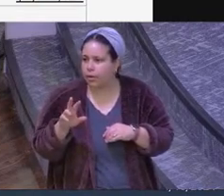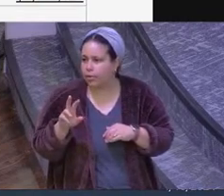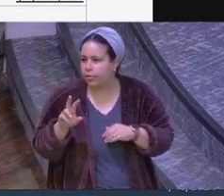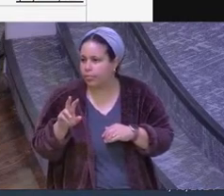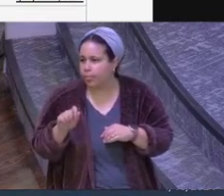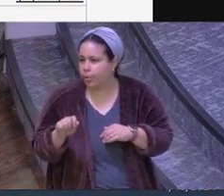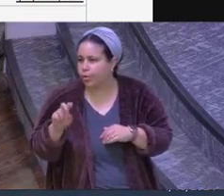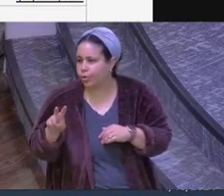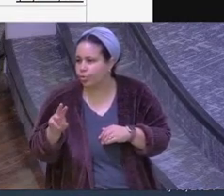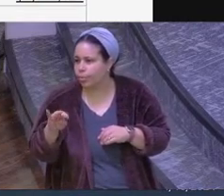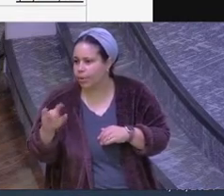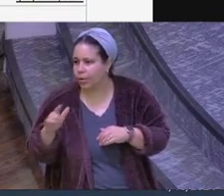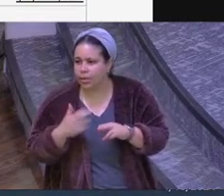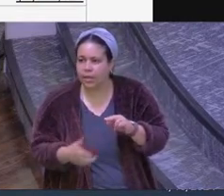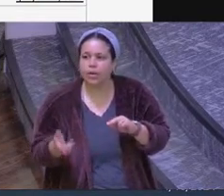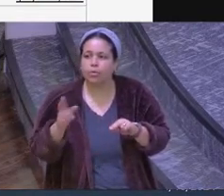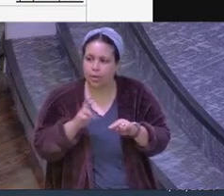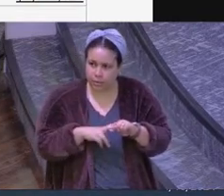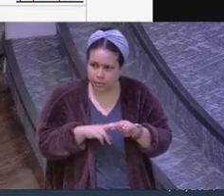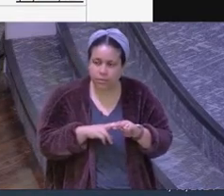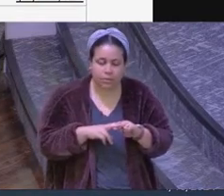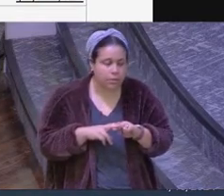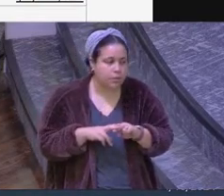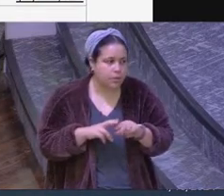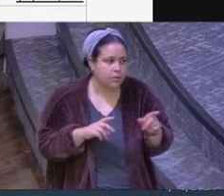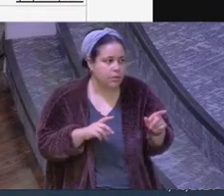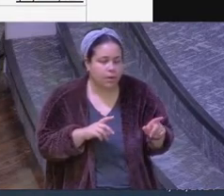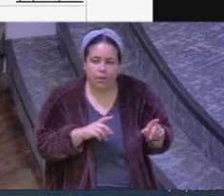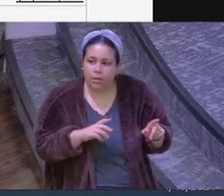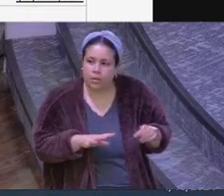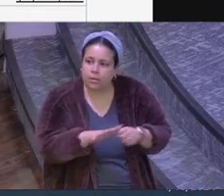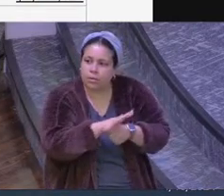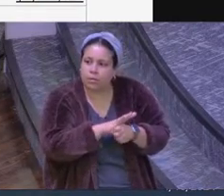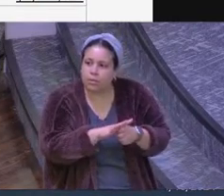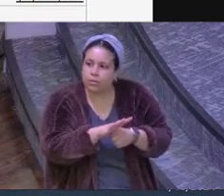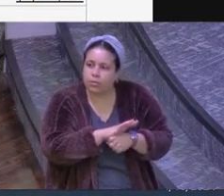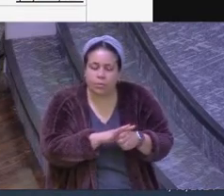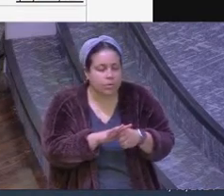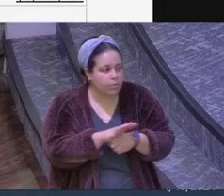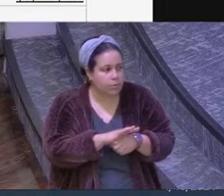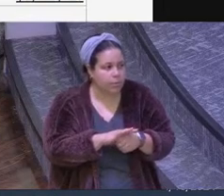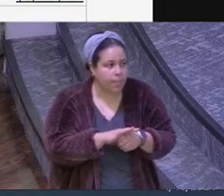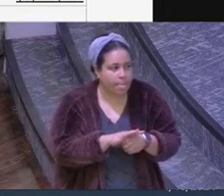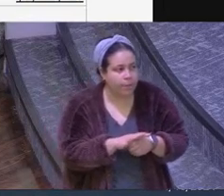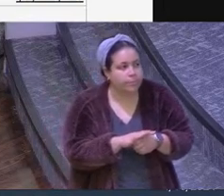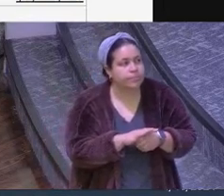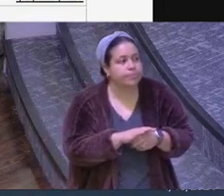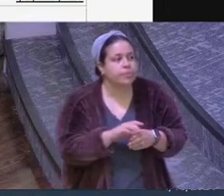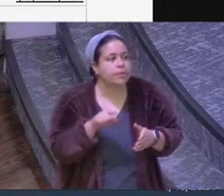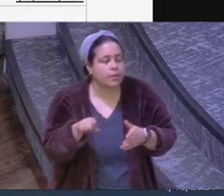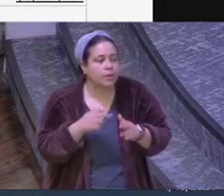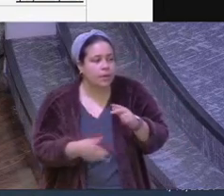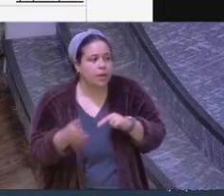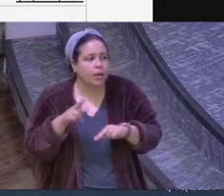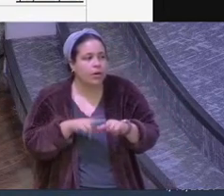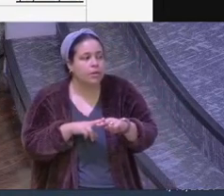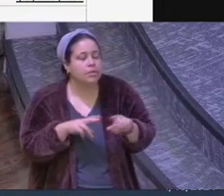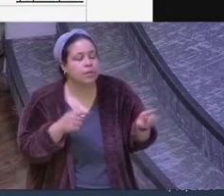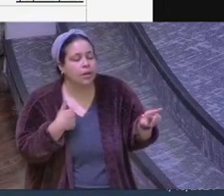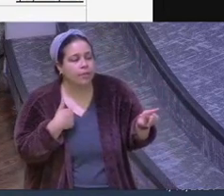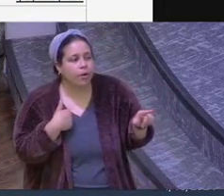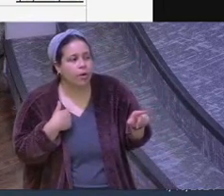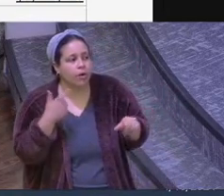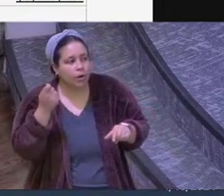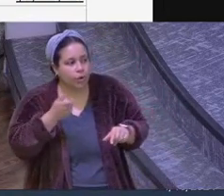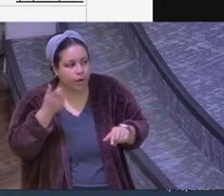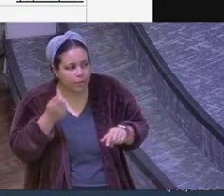million increase in QBE. Again, the local fair share piece. State categorical grants is kind of what I'm estimating for